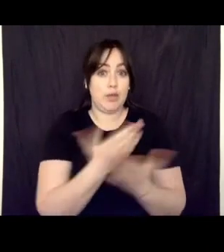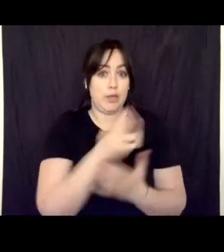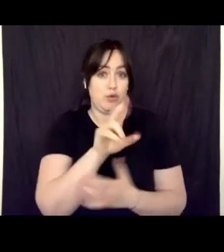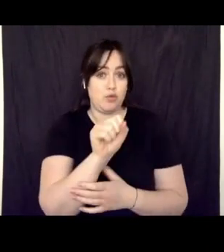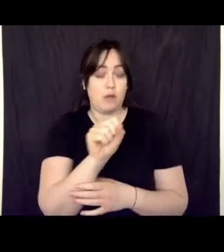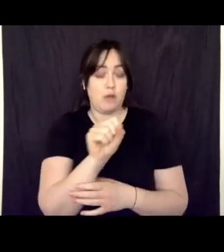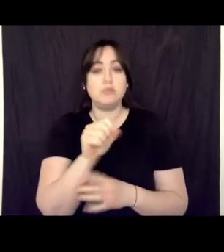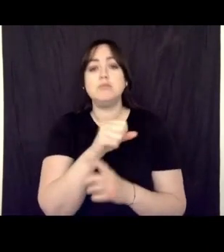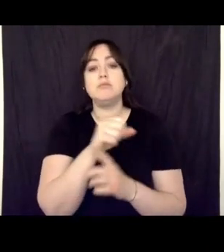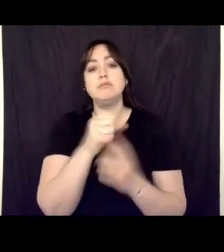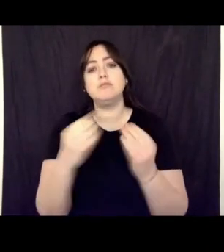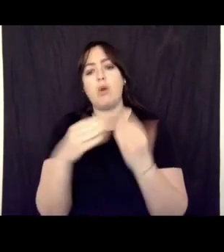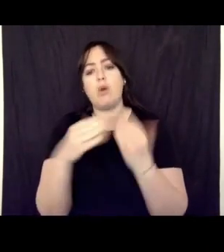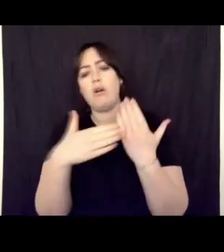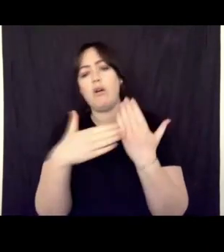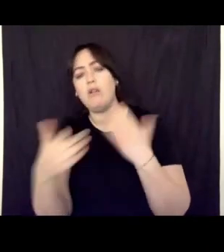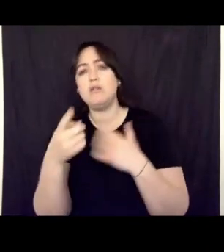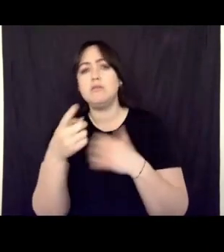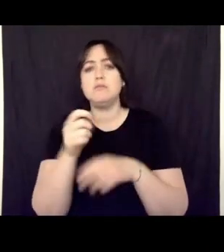has carried out